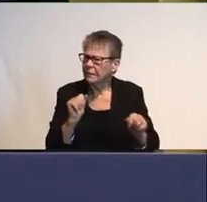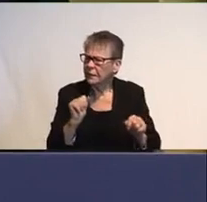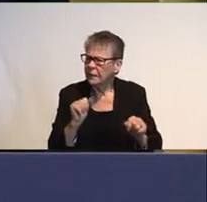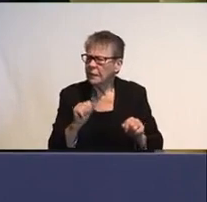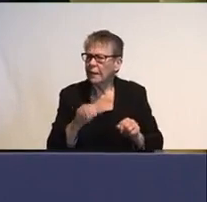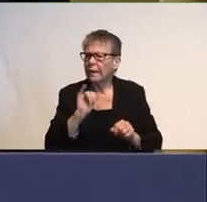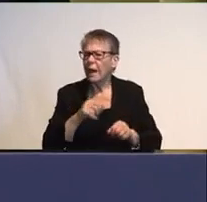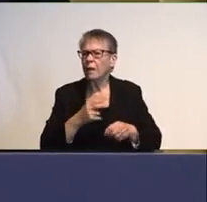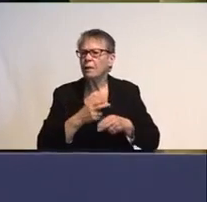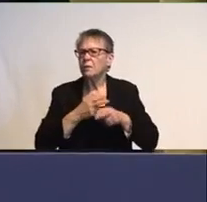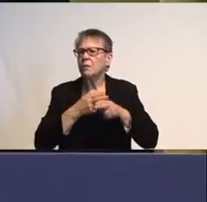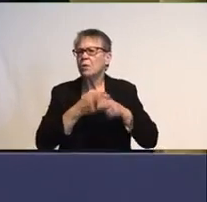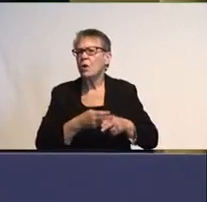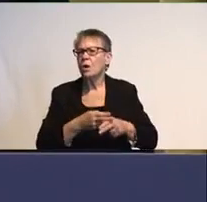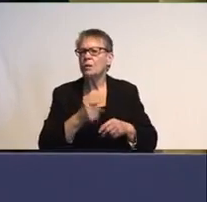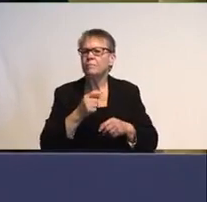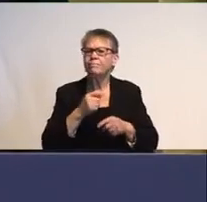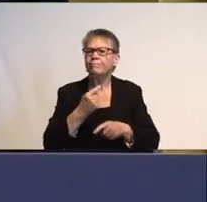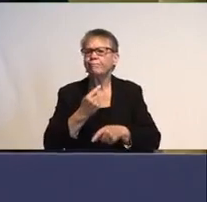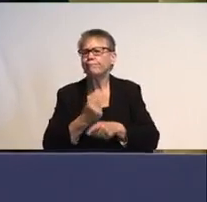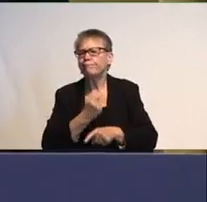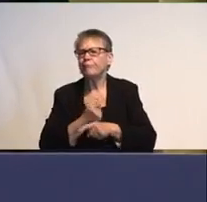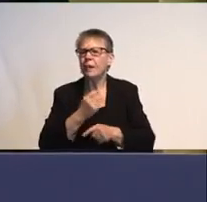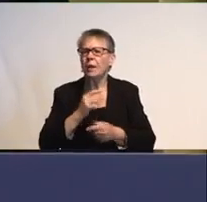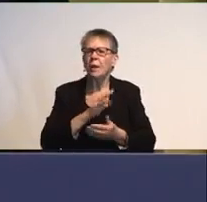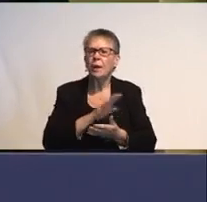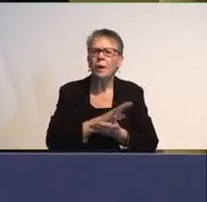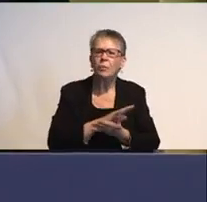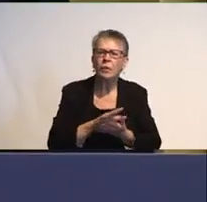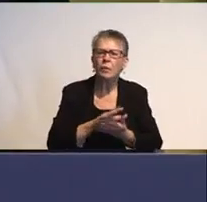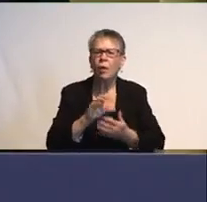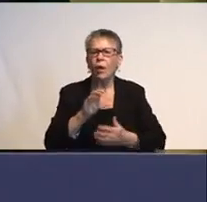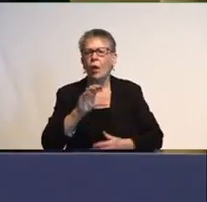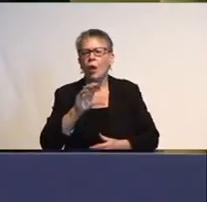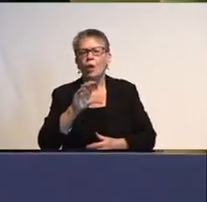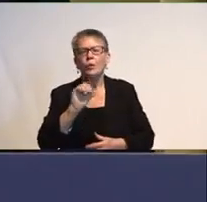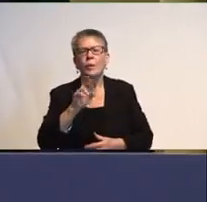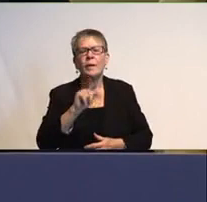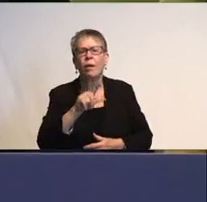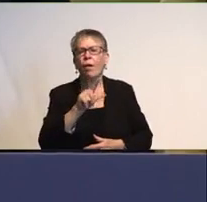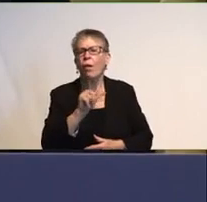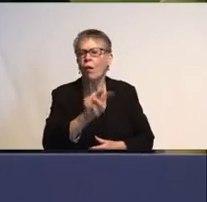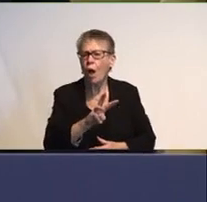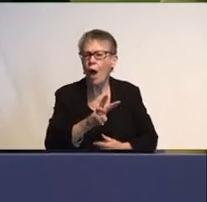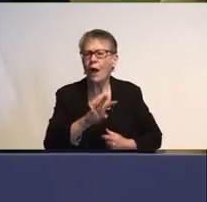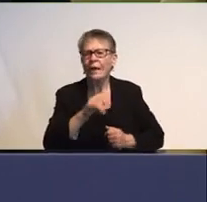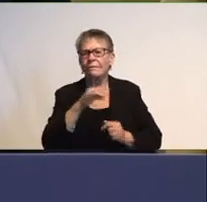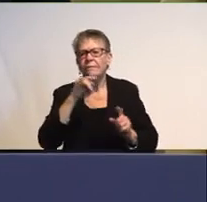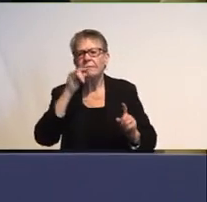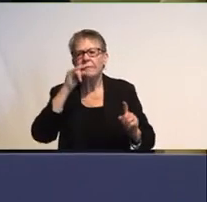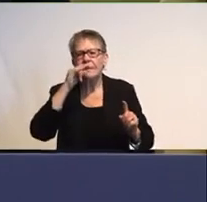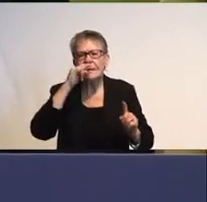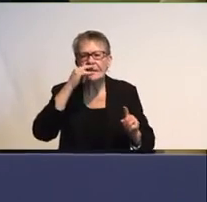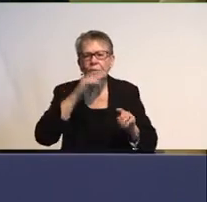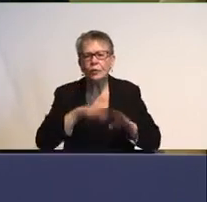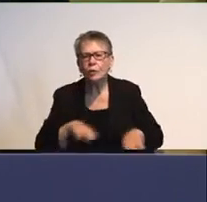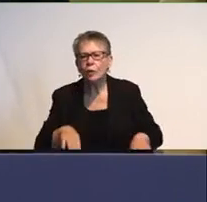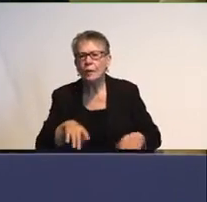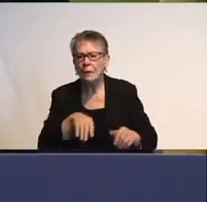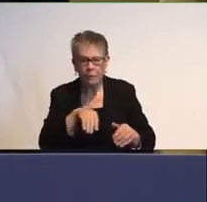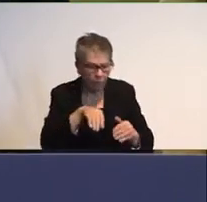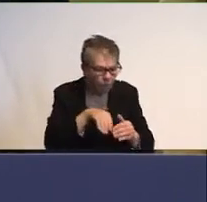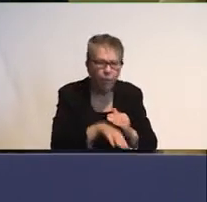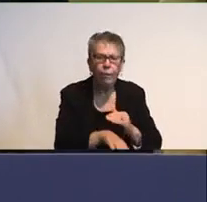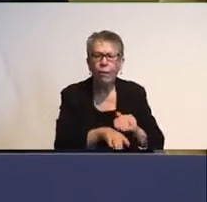if a child was able to access that weapon and they were to give testimony or tell law enforcement that they obtained it because